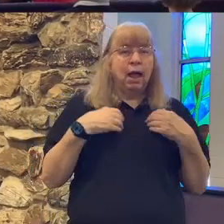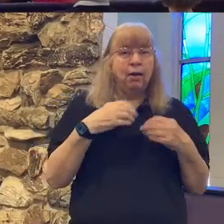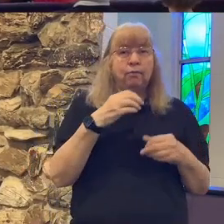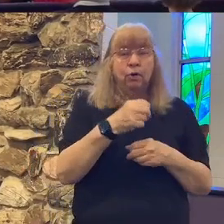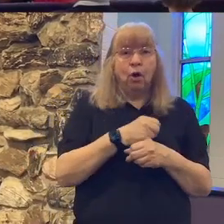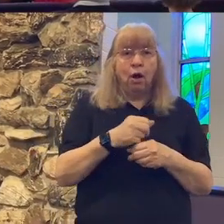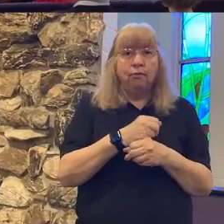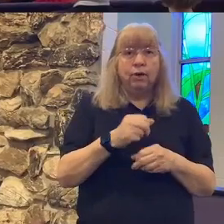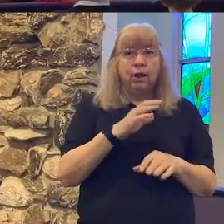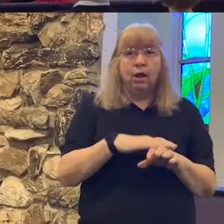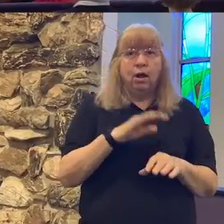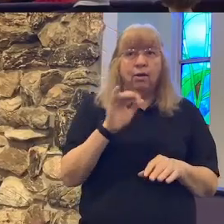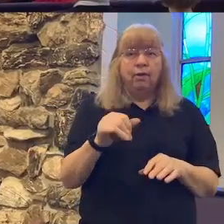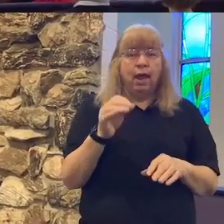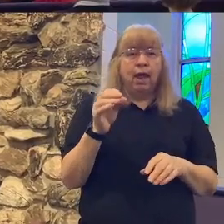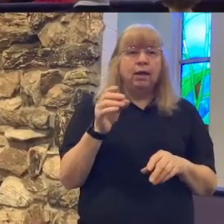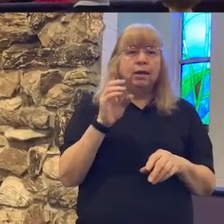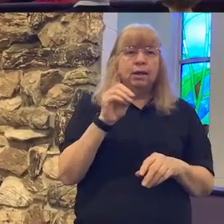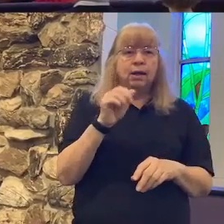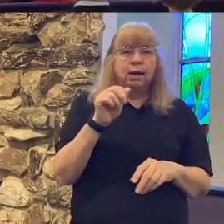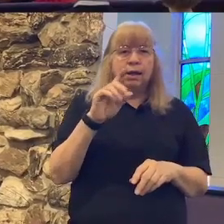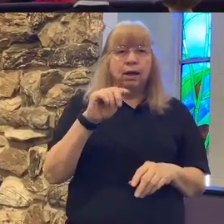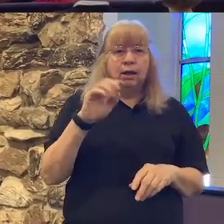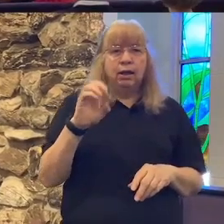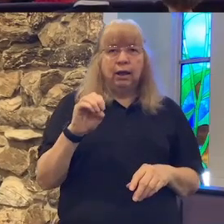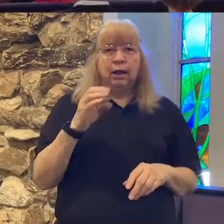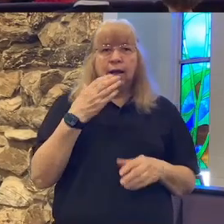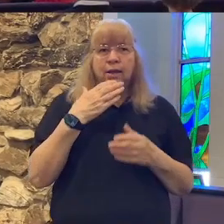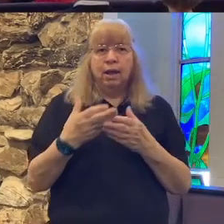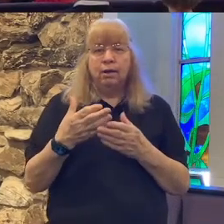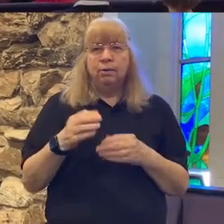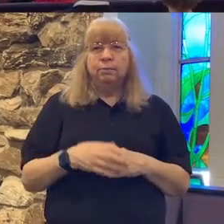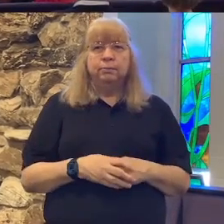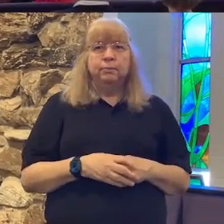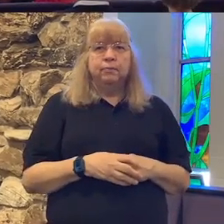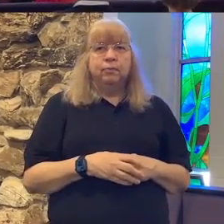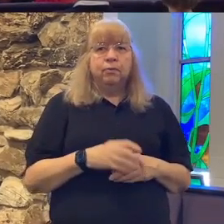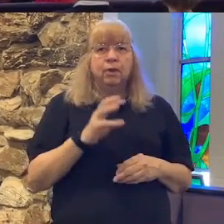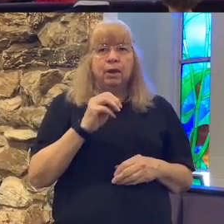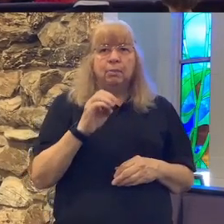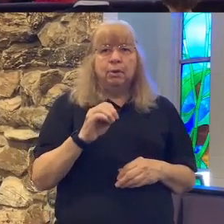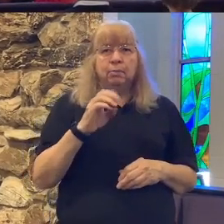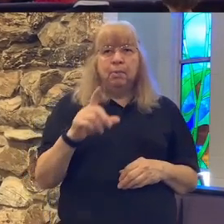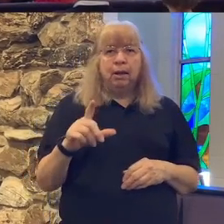26th. Thank you. Melanie, what do you got for us today?